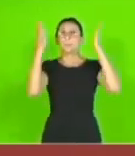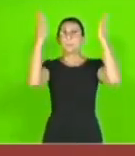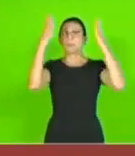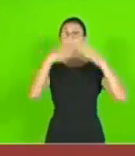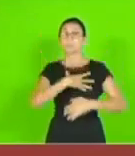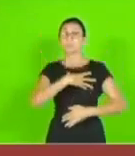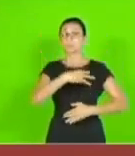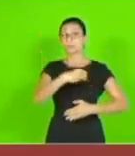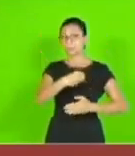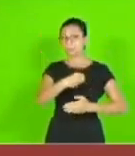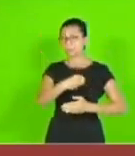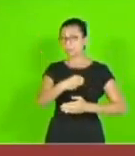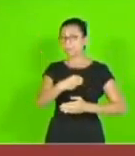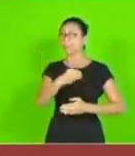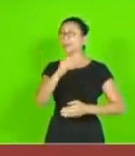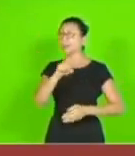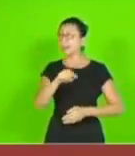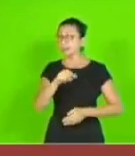So which one